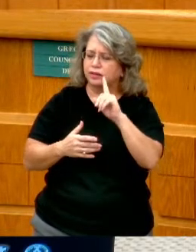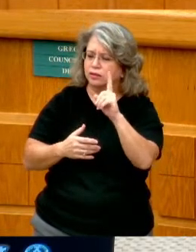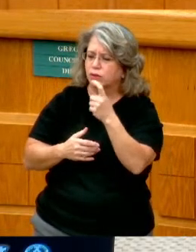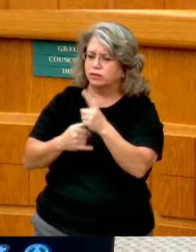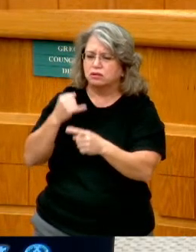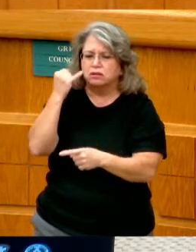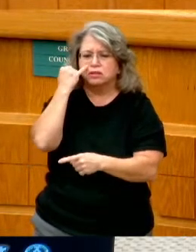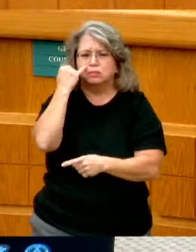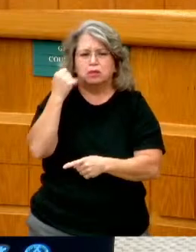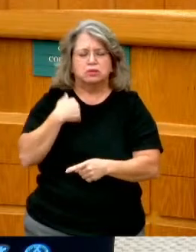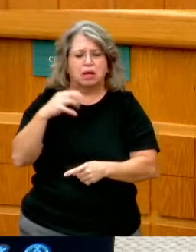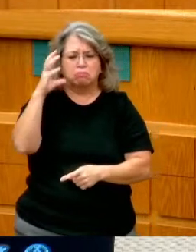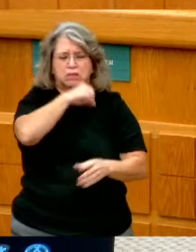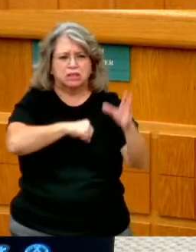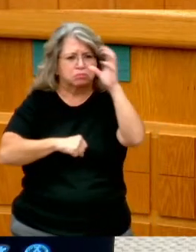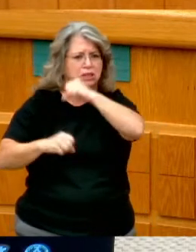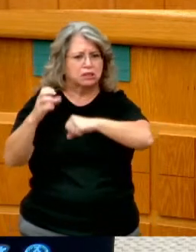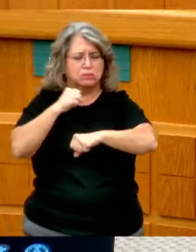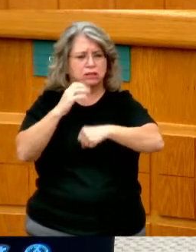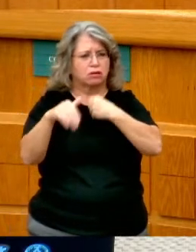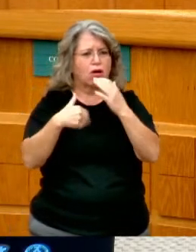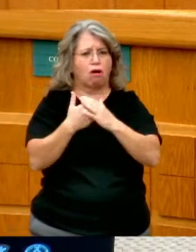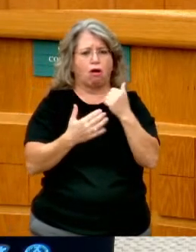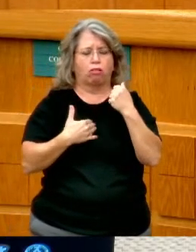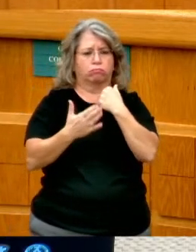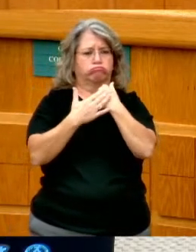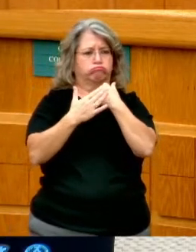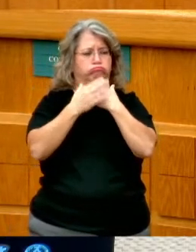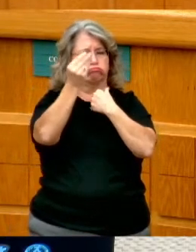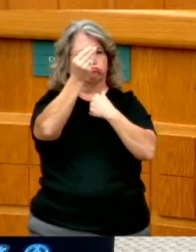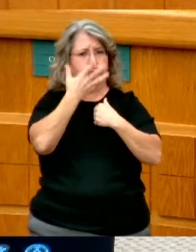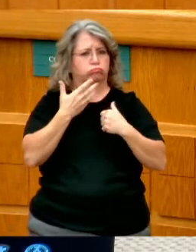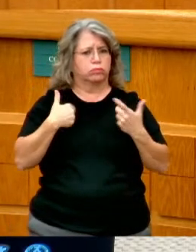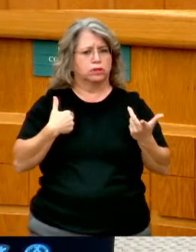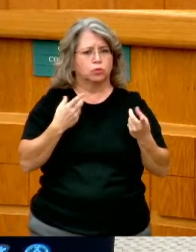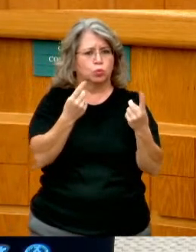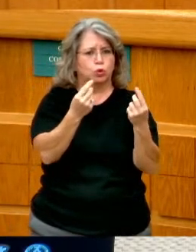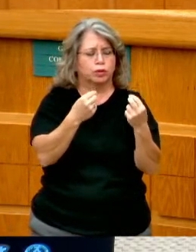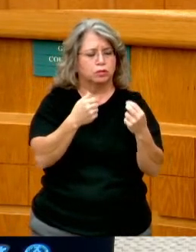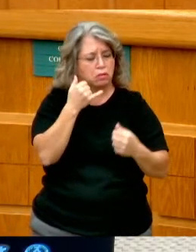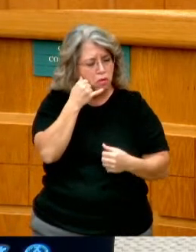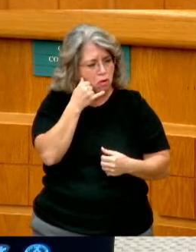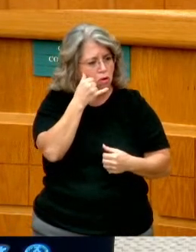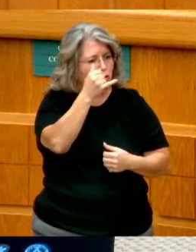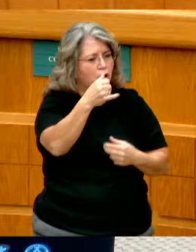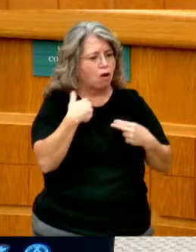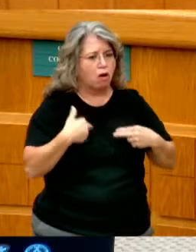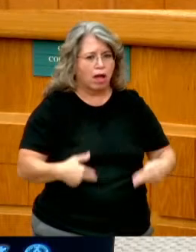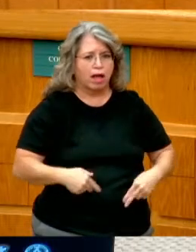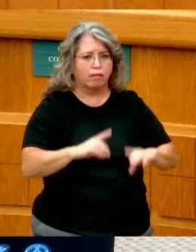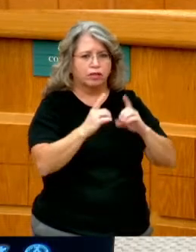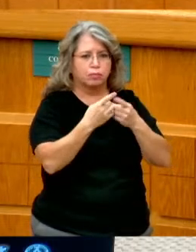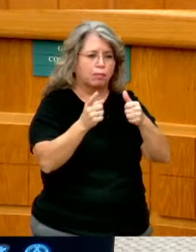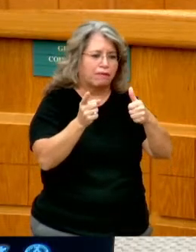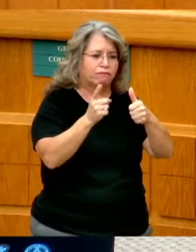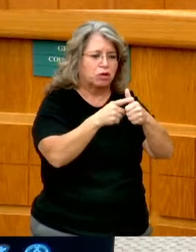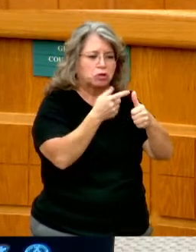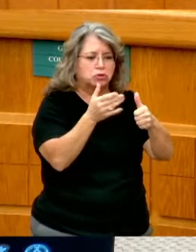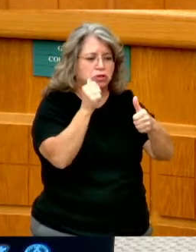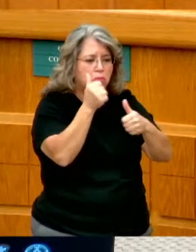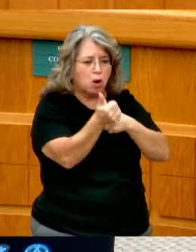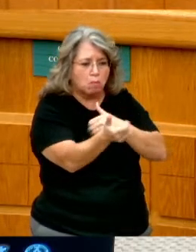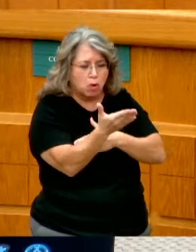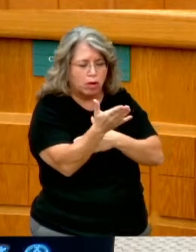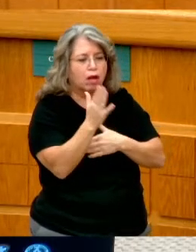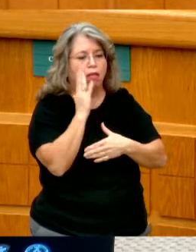the notifications? What should I do? Call the Health District phone bank first thing in the morning tomorrow, and they can help to confirm